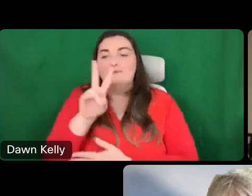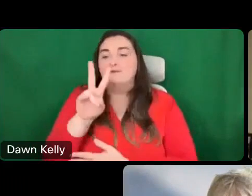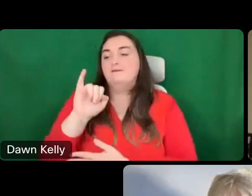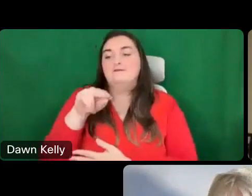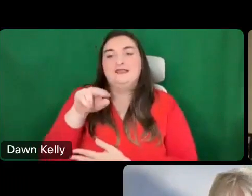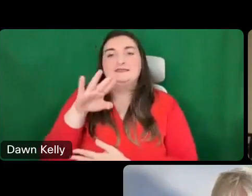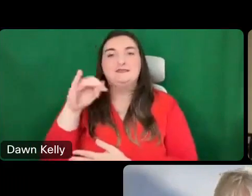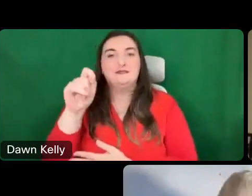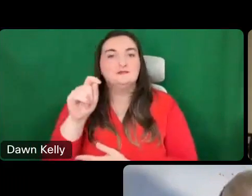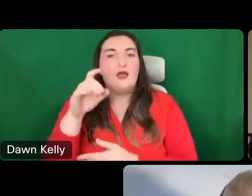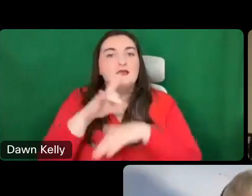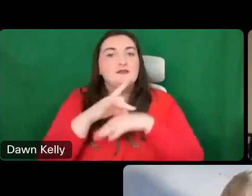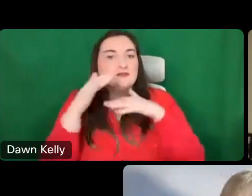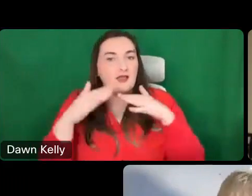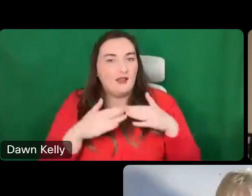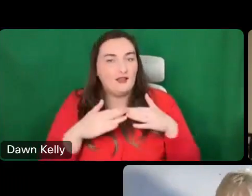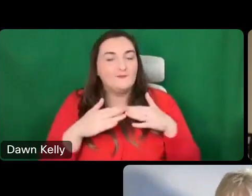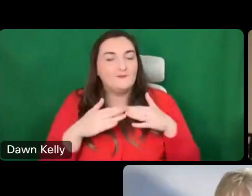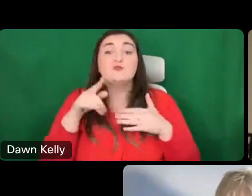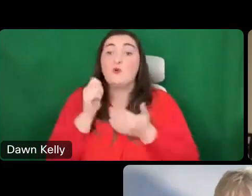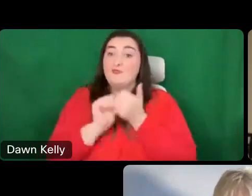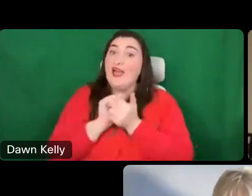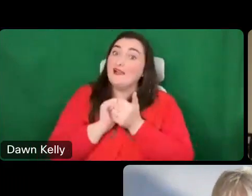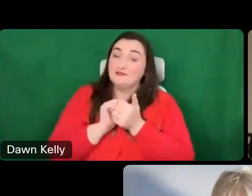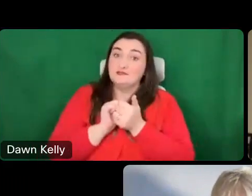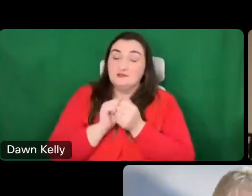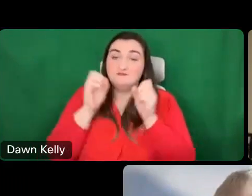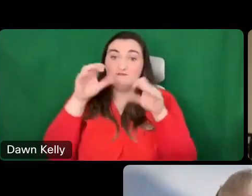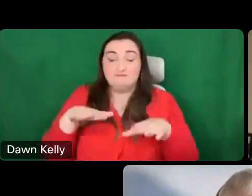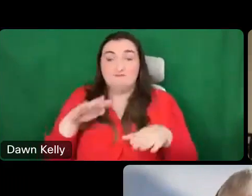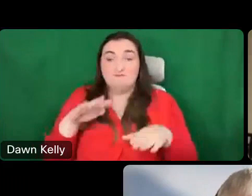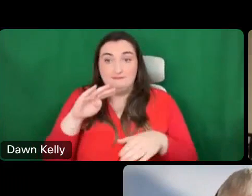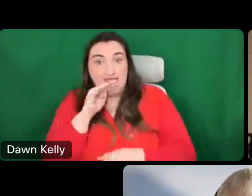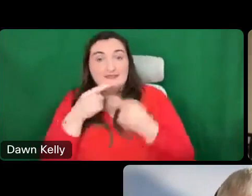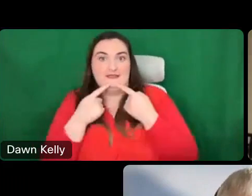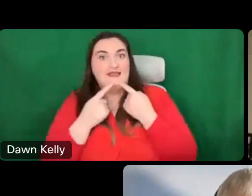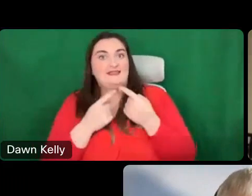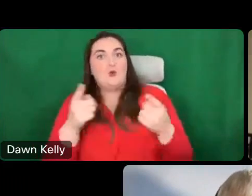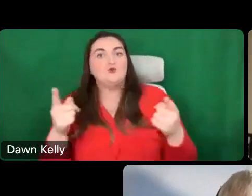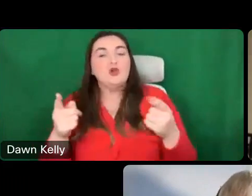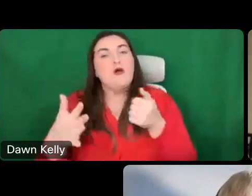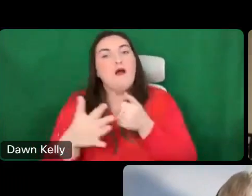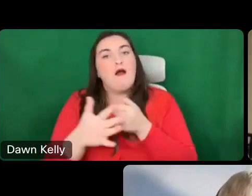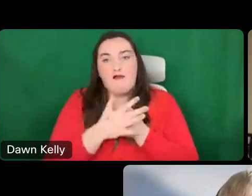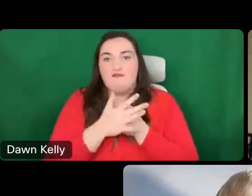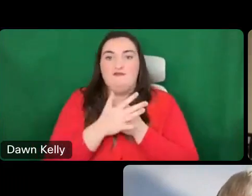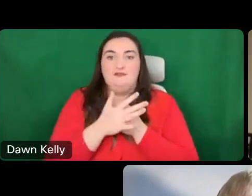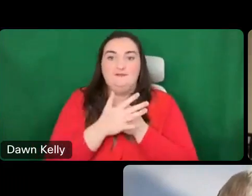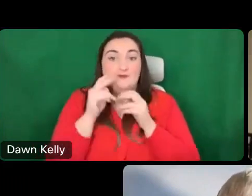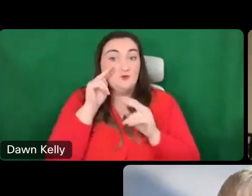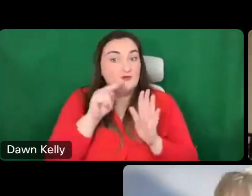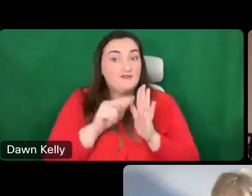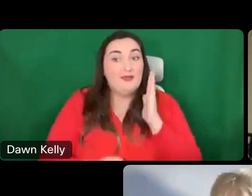know, the Act, you know, requires that the disclosure of a